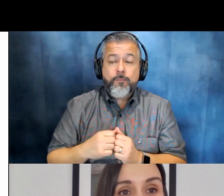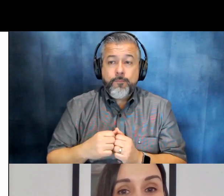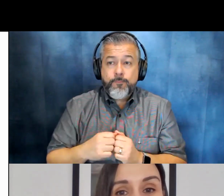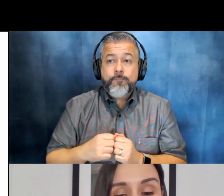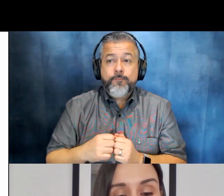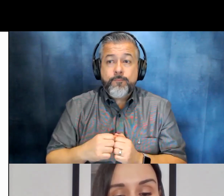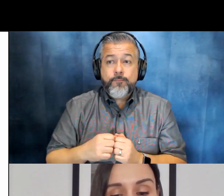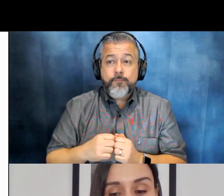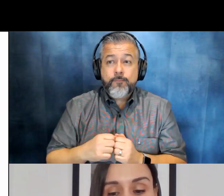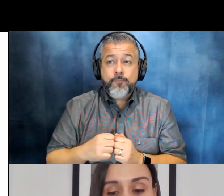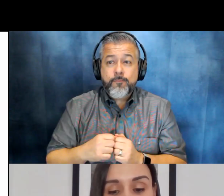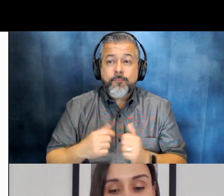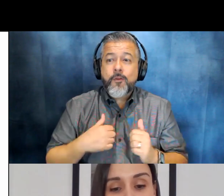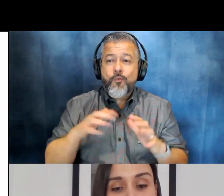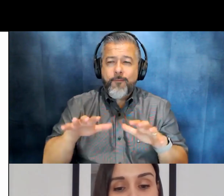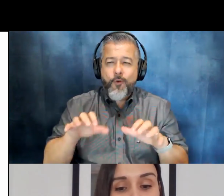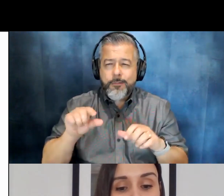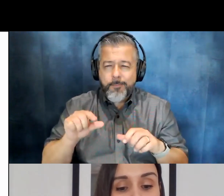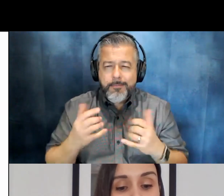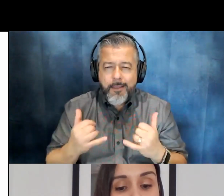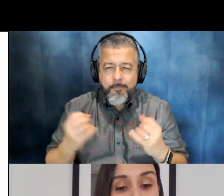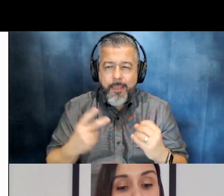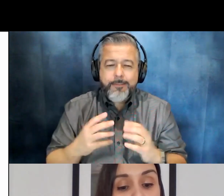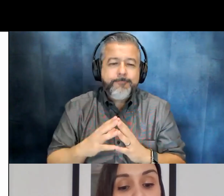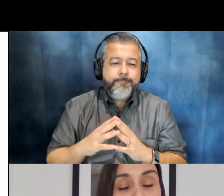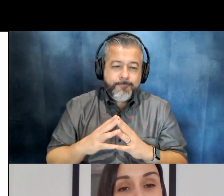I'm sorry, we froze just a little bit. Okay.